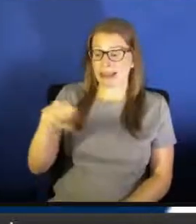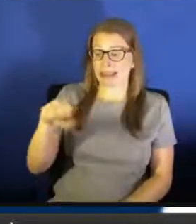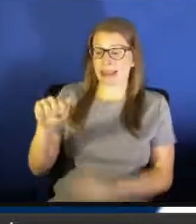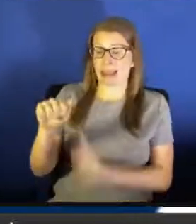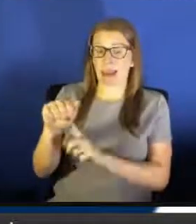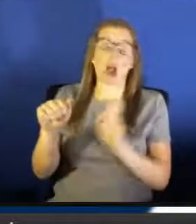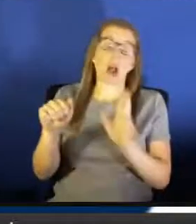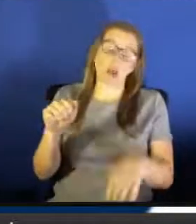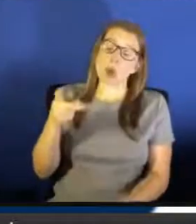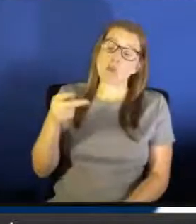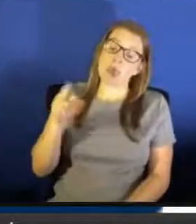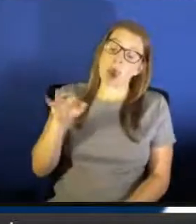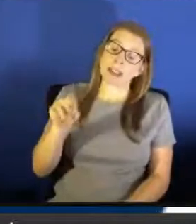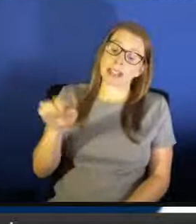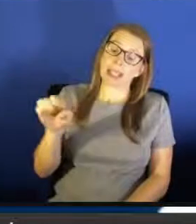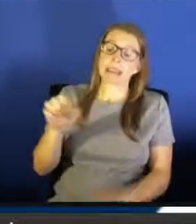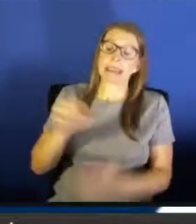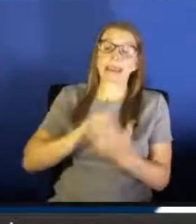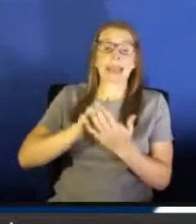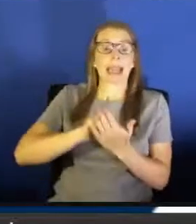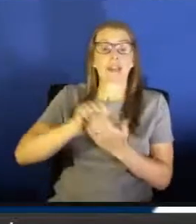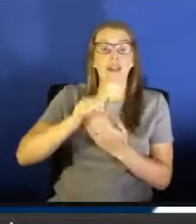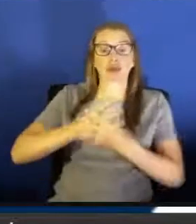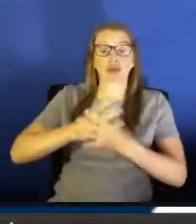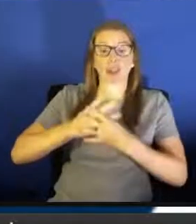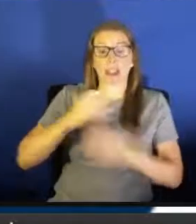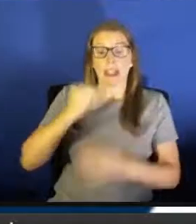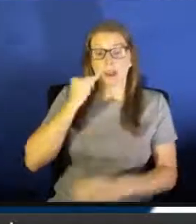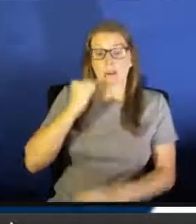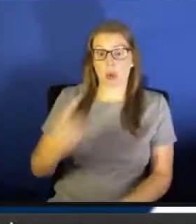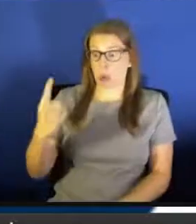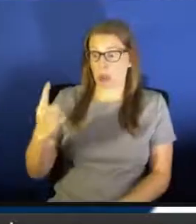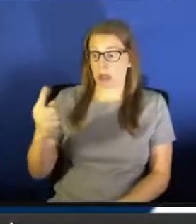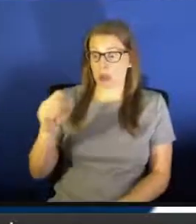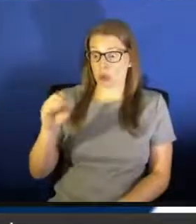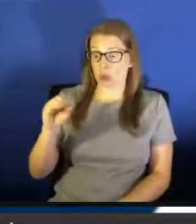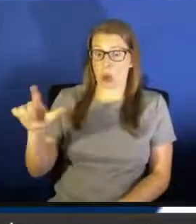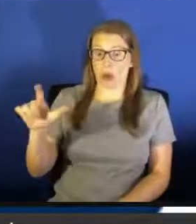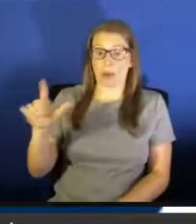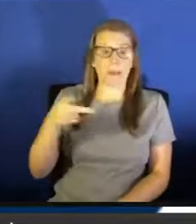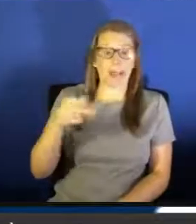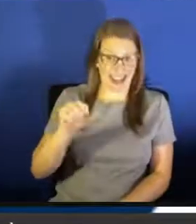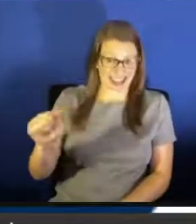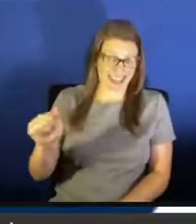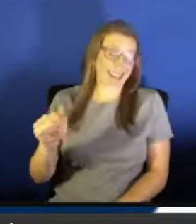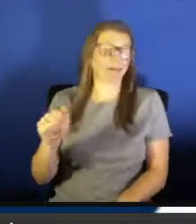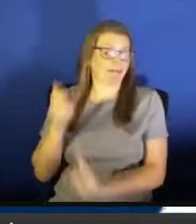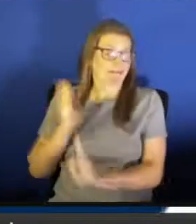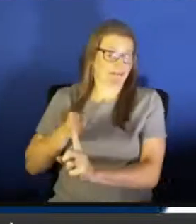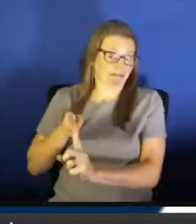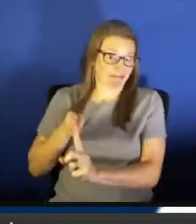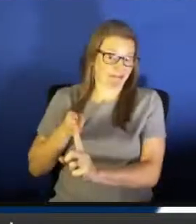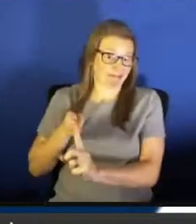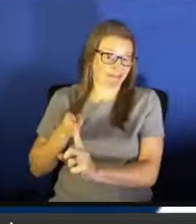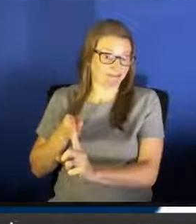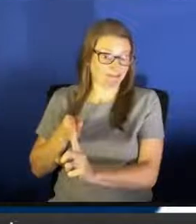on prostate cancer screening, is that if we have only one tool, then PSA should be it. And I